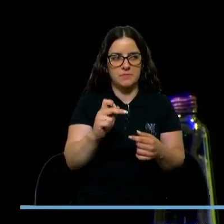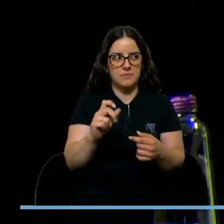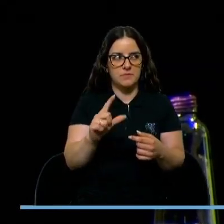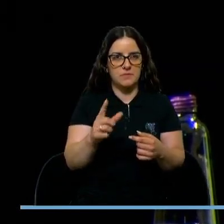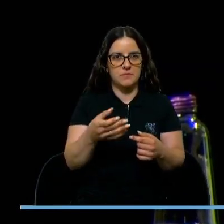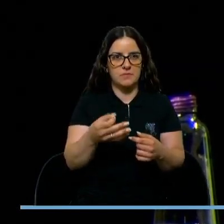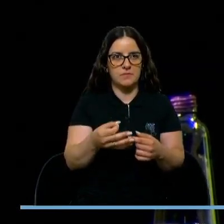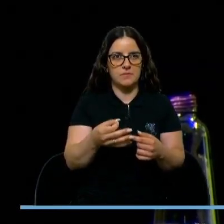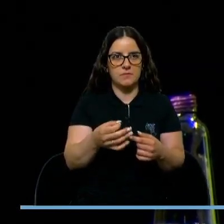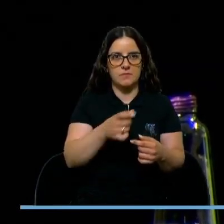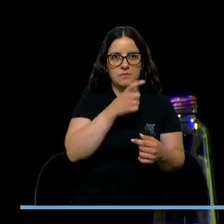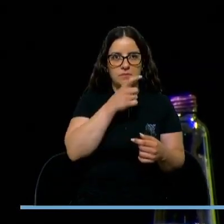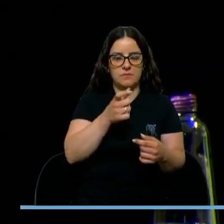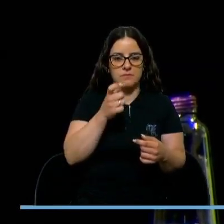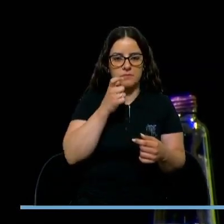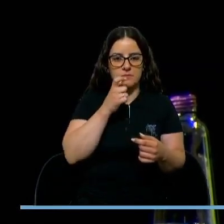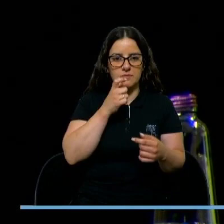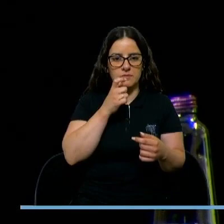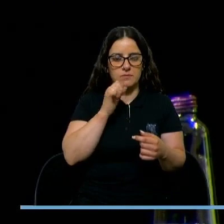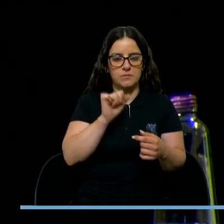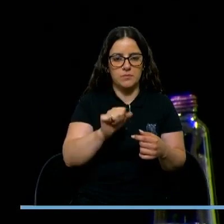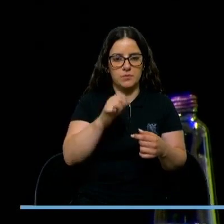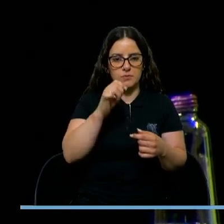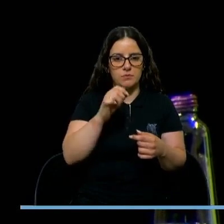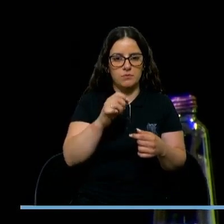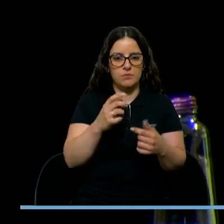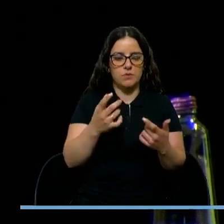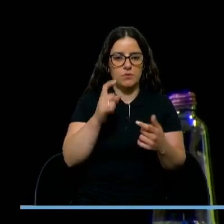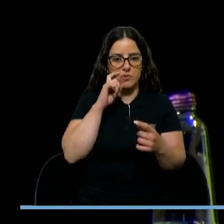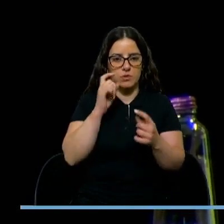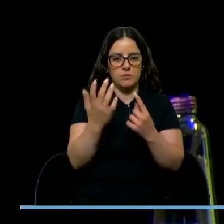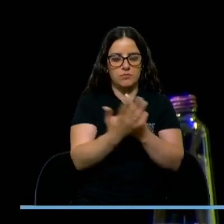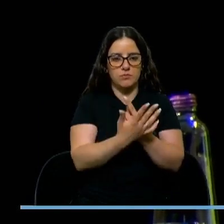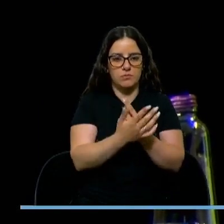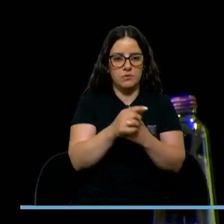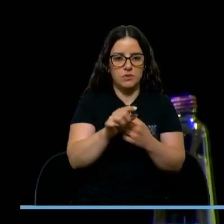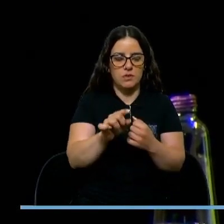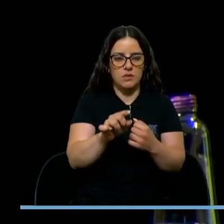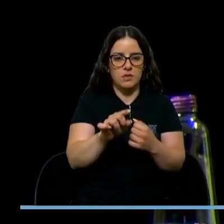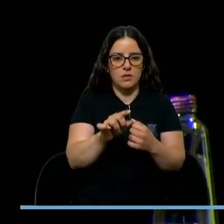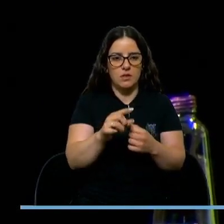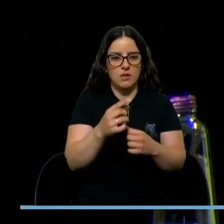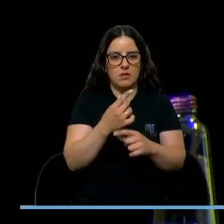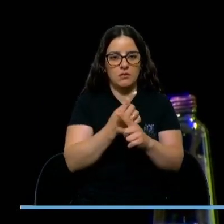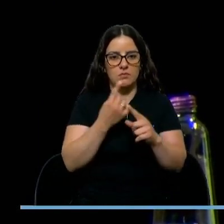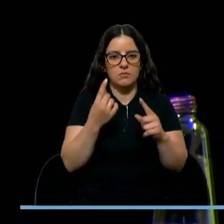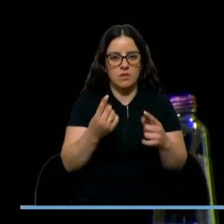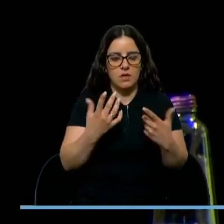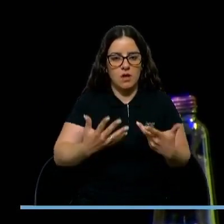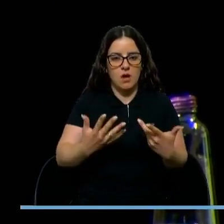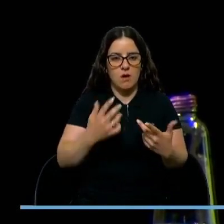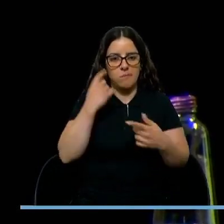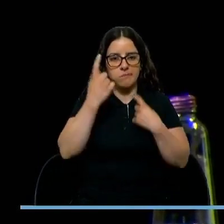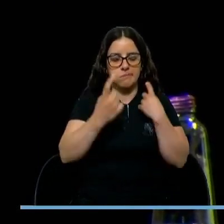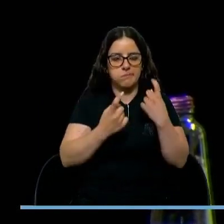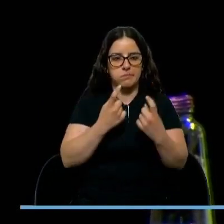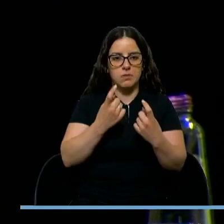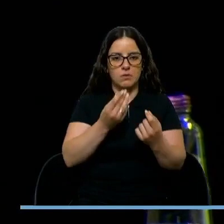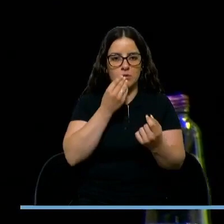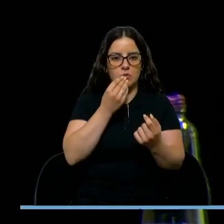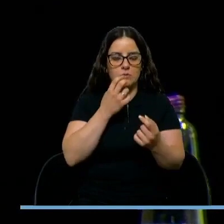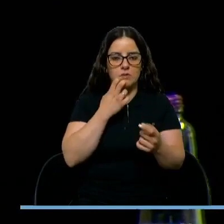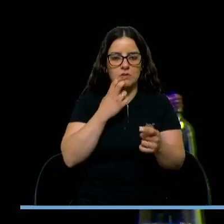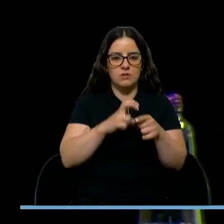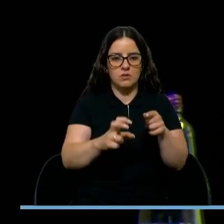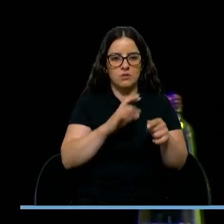Galp is fully engaged with sustainability. And why? Because if we think about